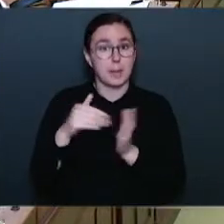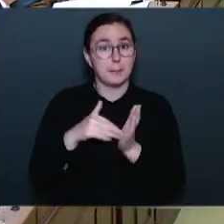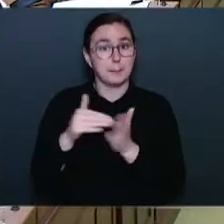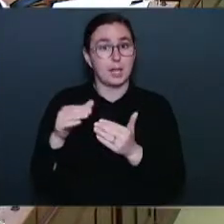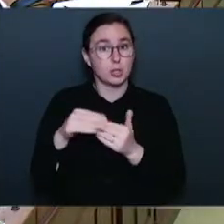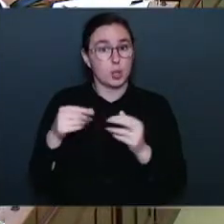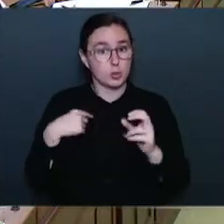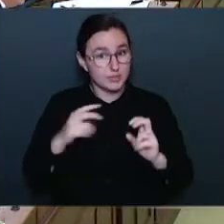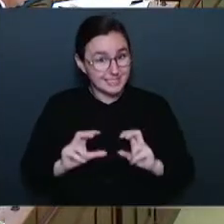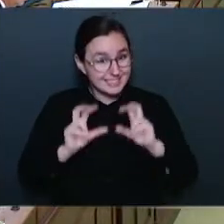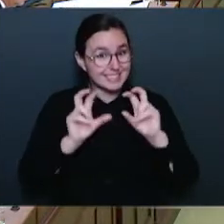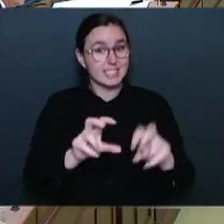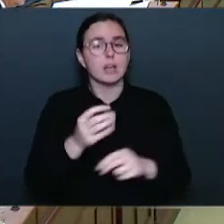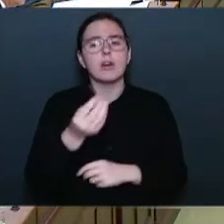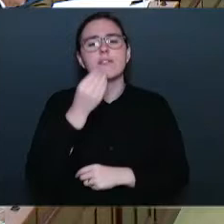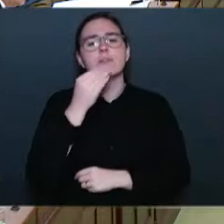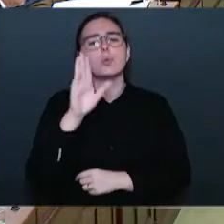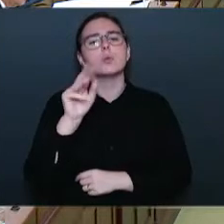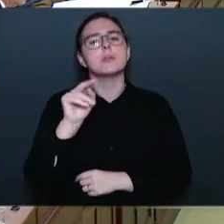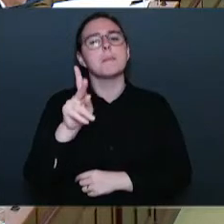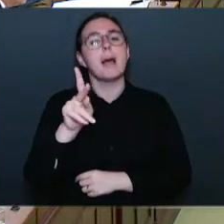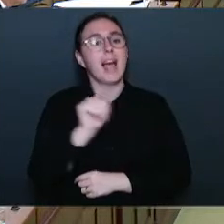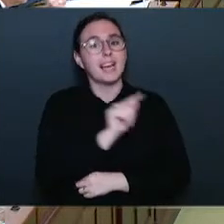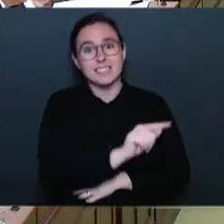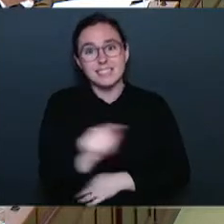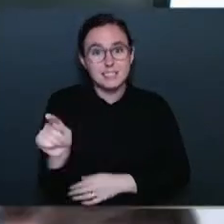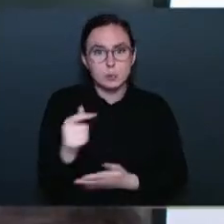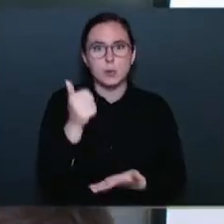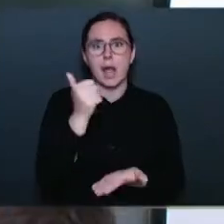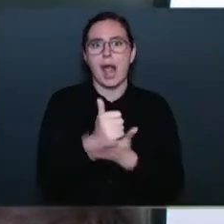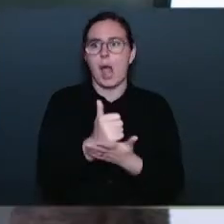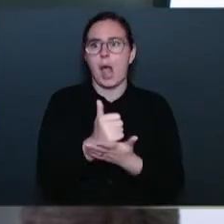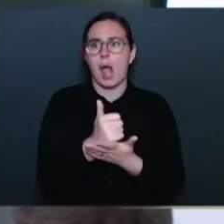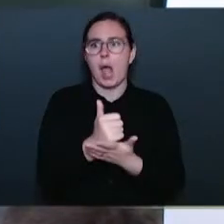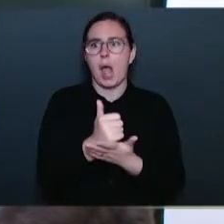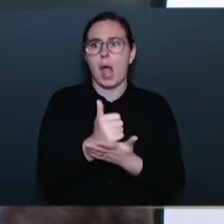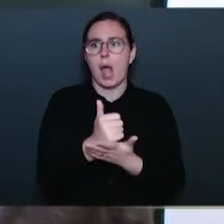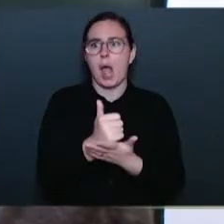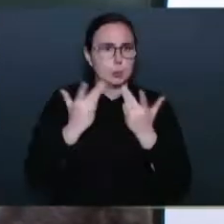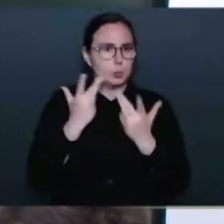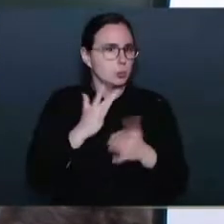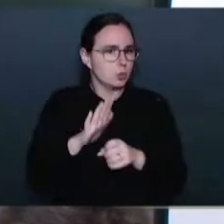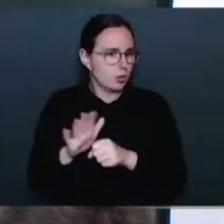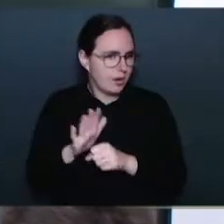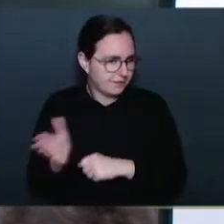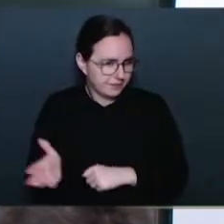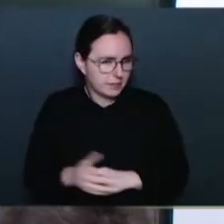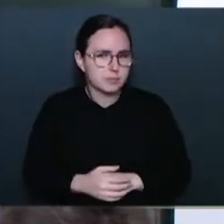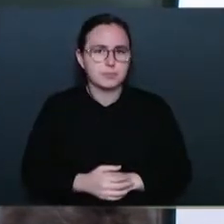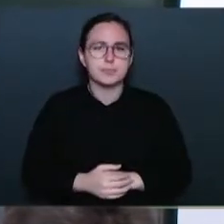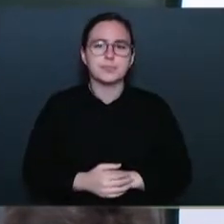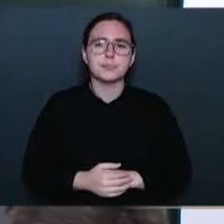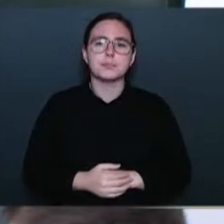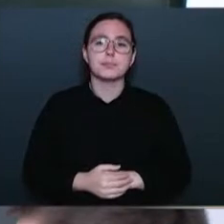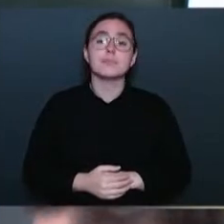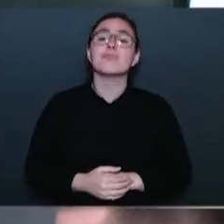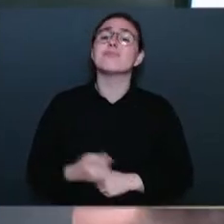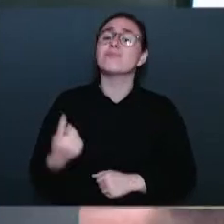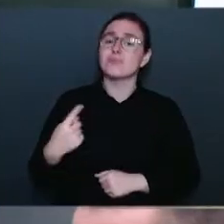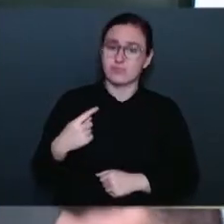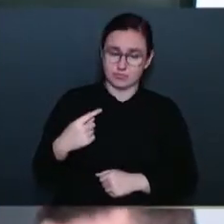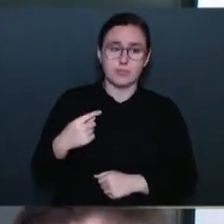member for Calgary bettingtons thank you Mrs speakers I'm proud to be part of this government that has us held in a light